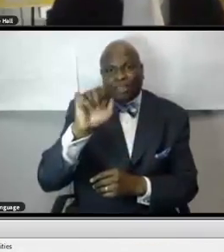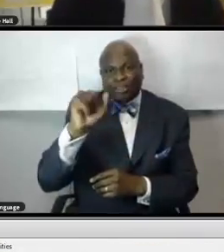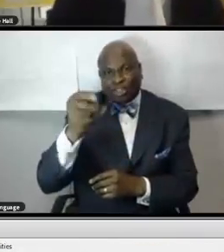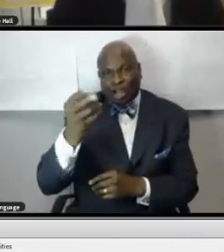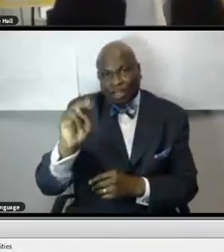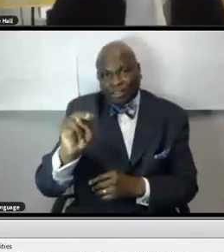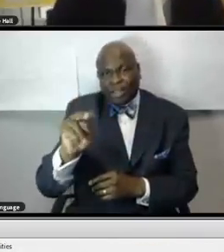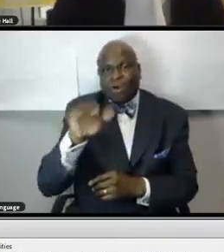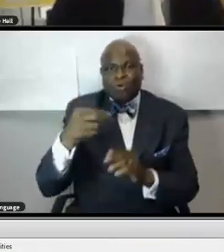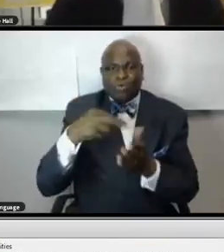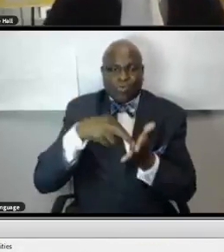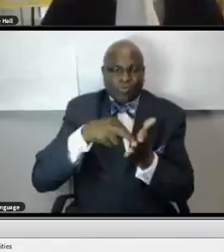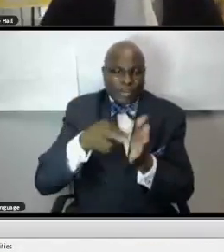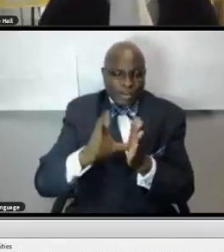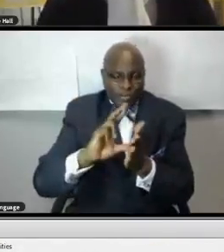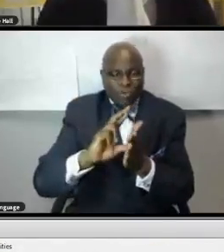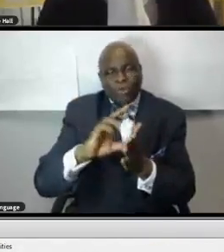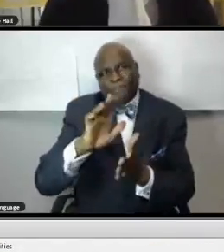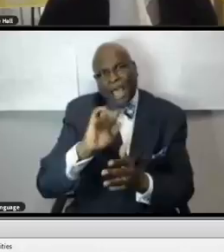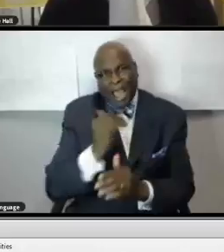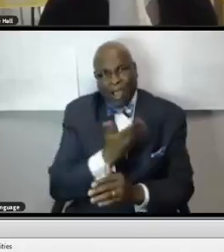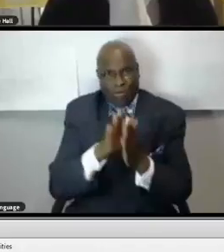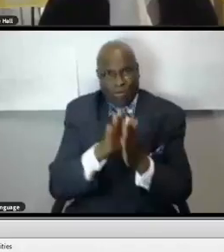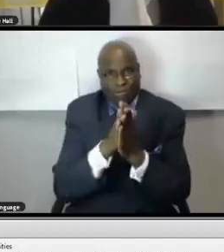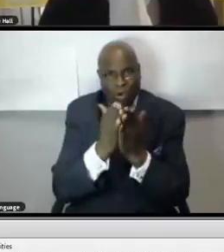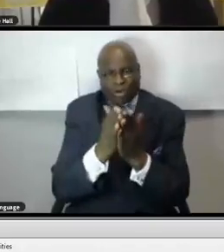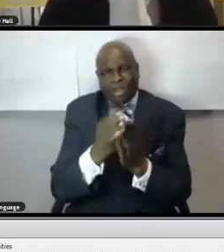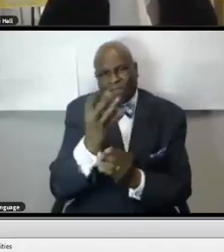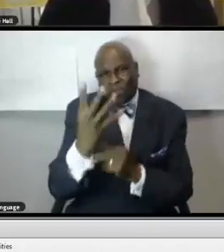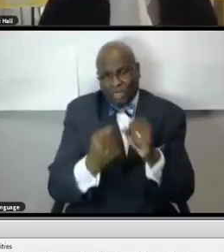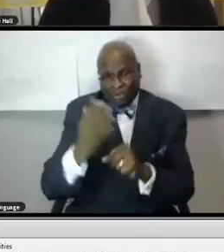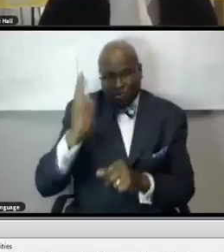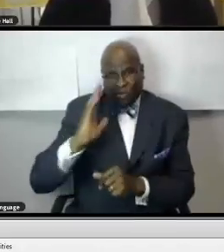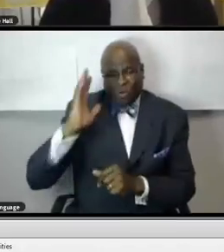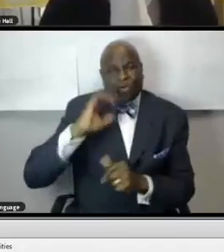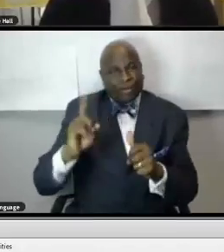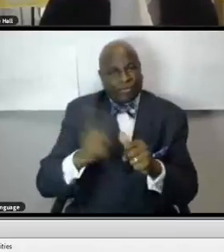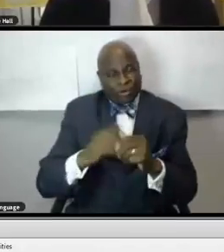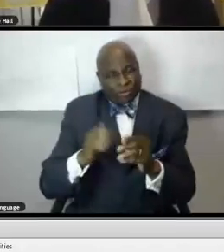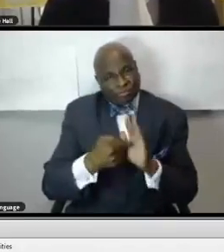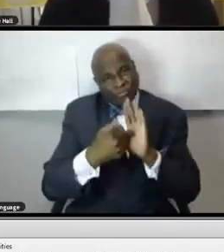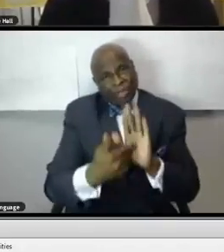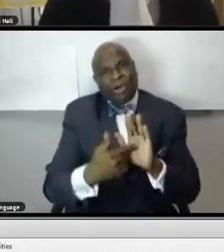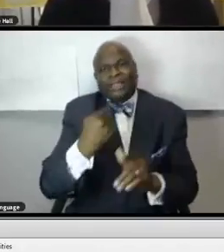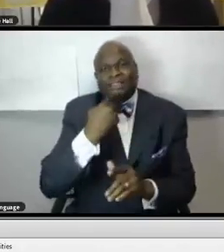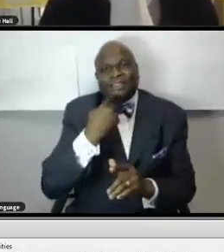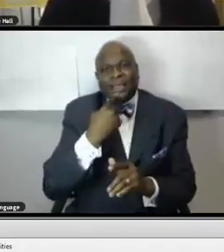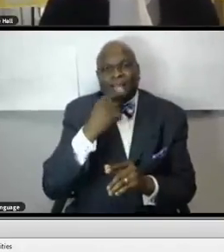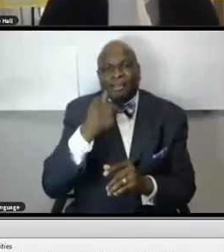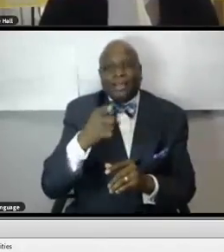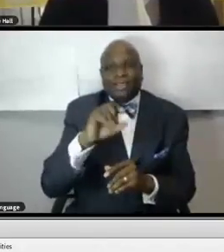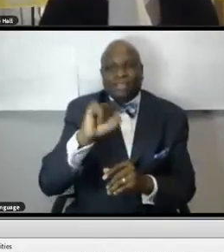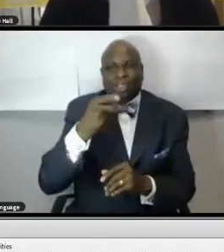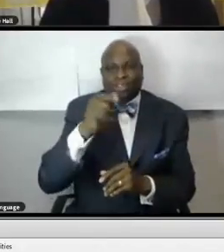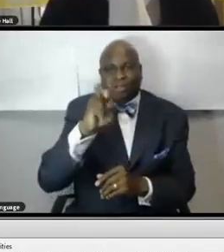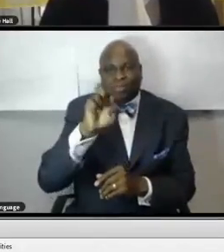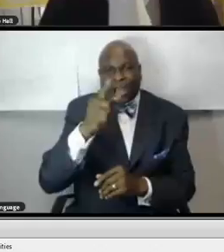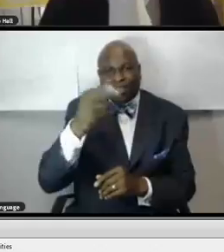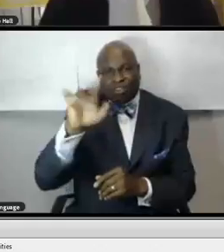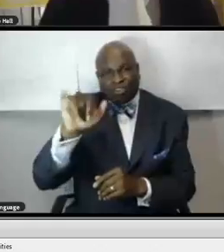who reviewed our book a couple of years ago when it came out, said the following, Shanta Devarajan